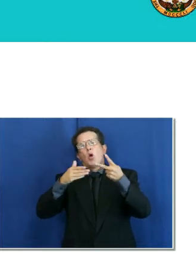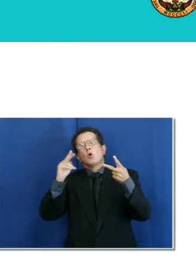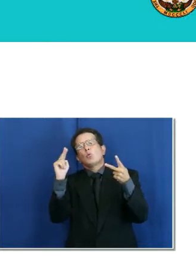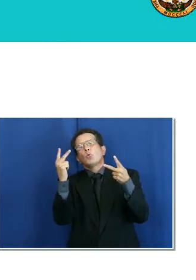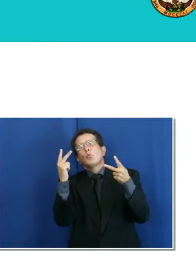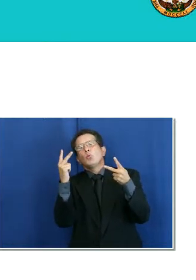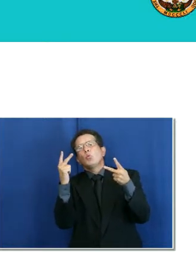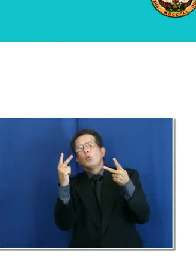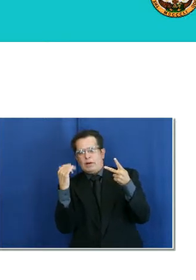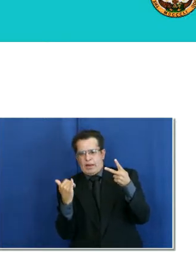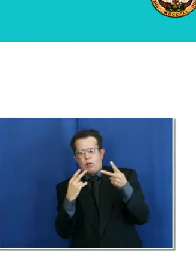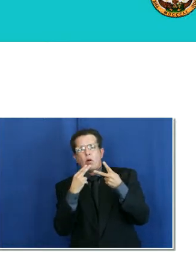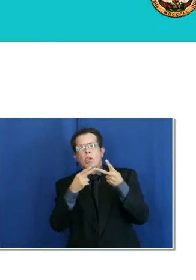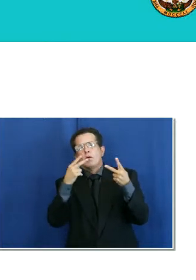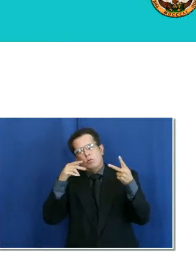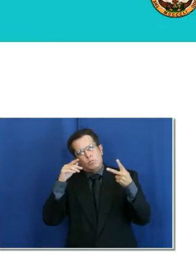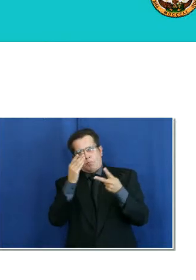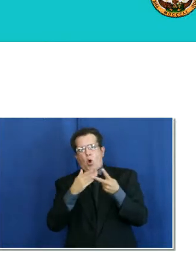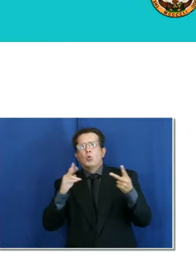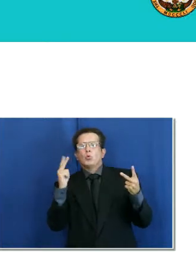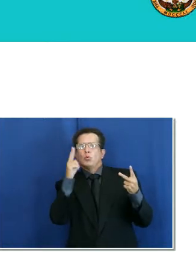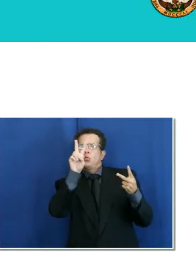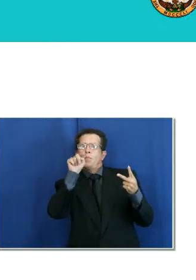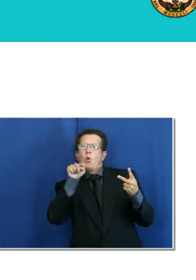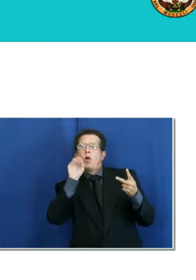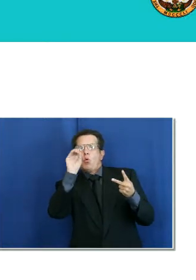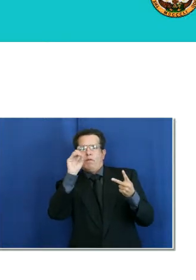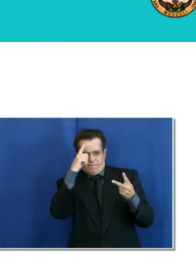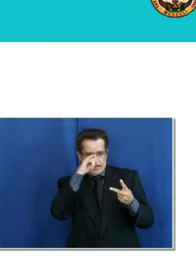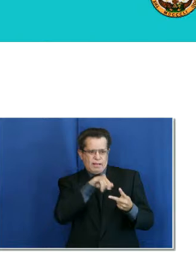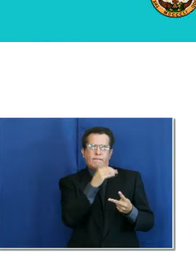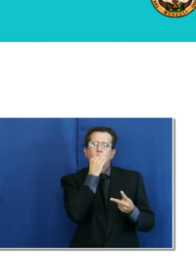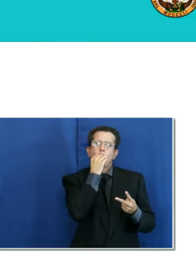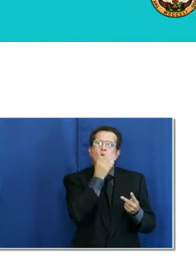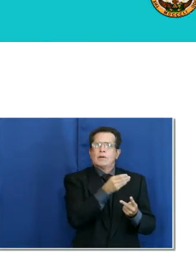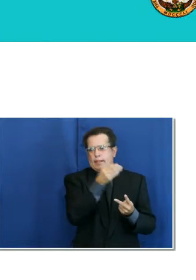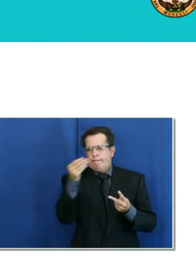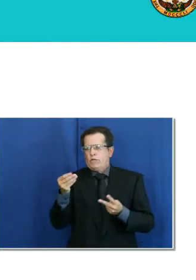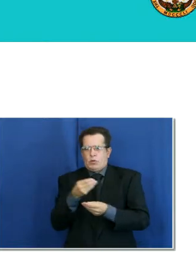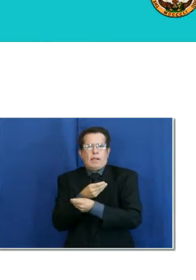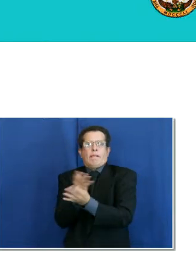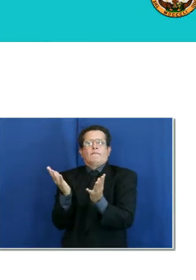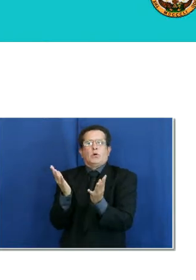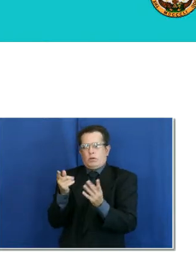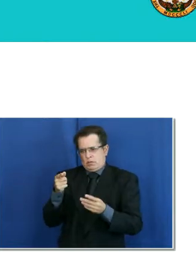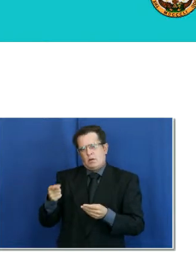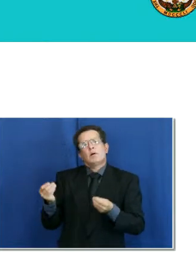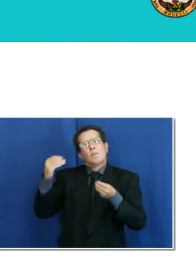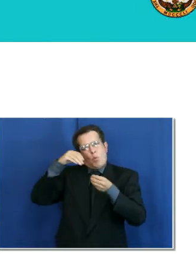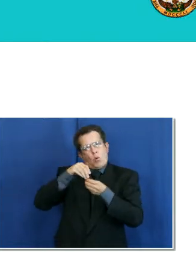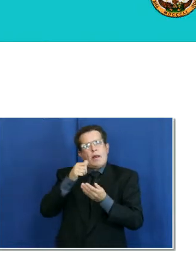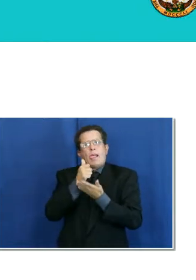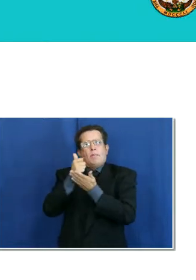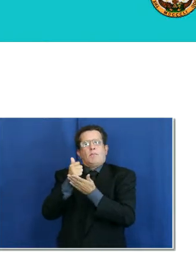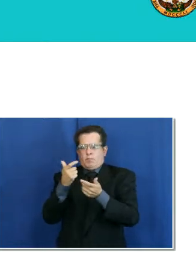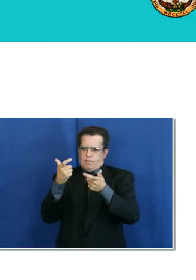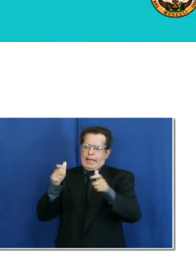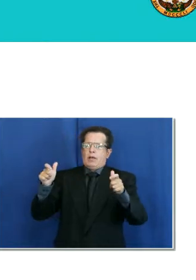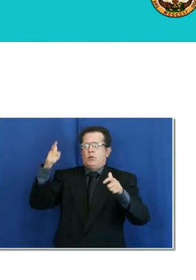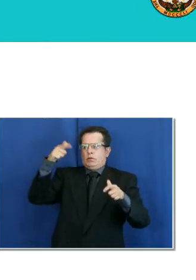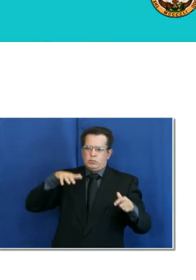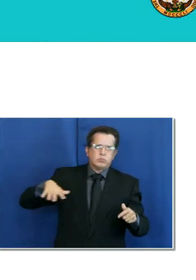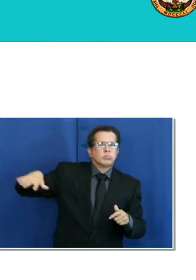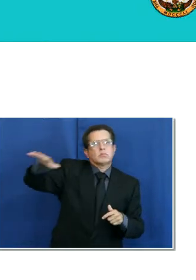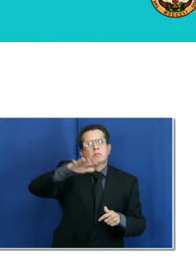version, Great Plates 2.0 Dinner Delivered. This program is intended to fill a gap that we found in the